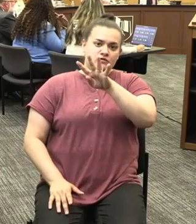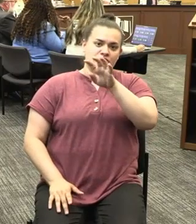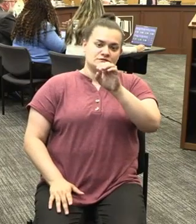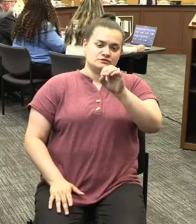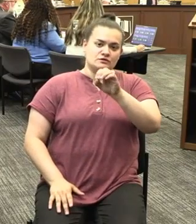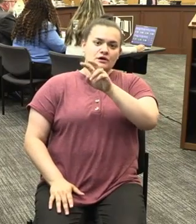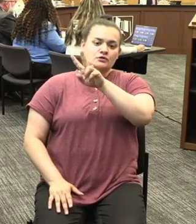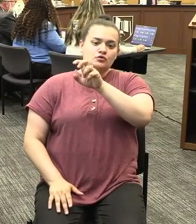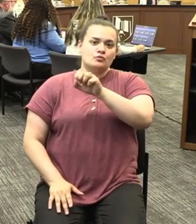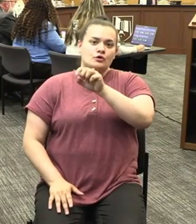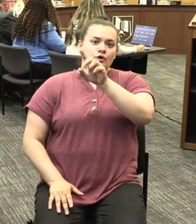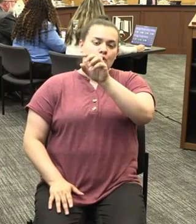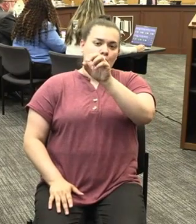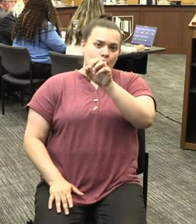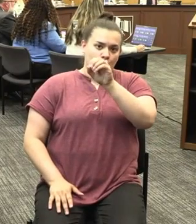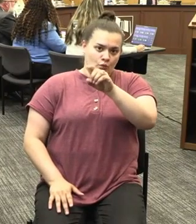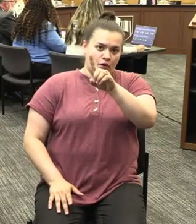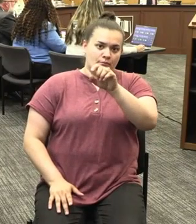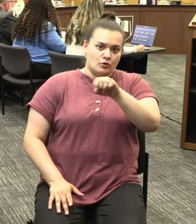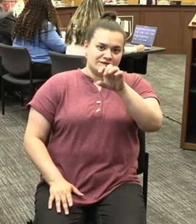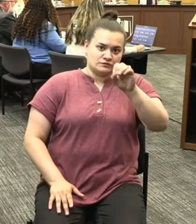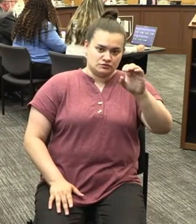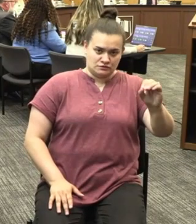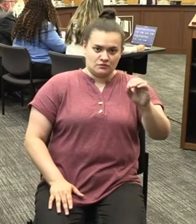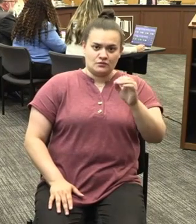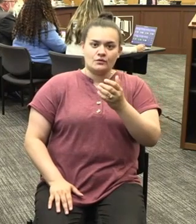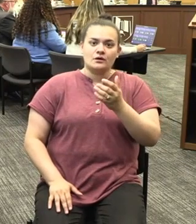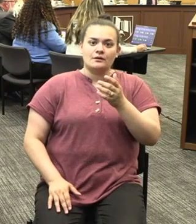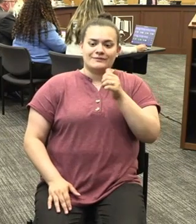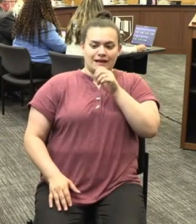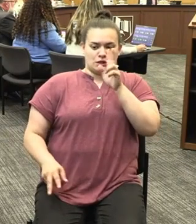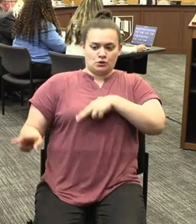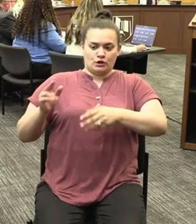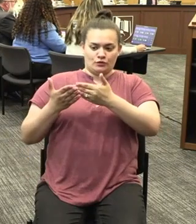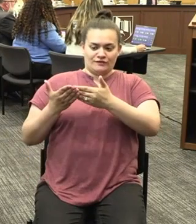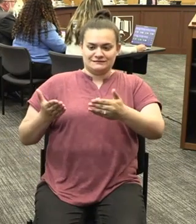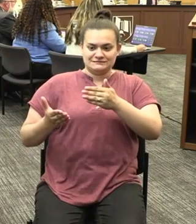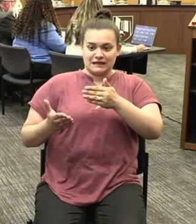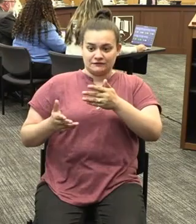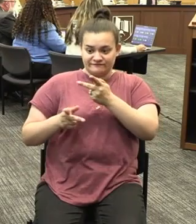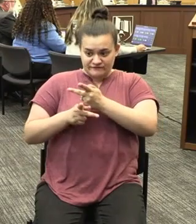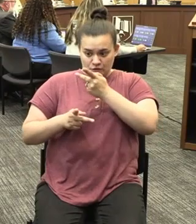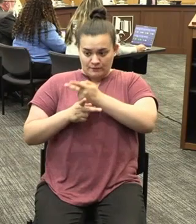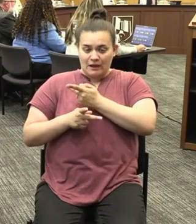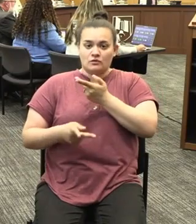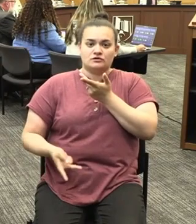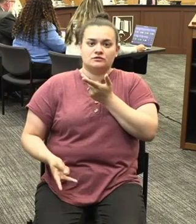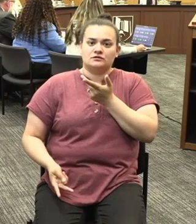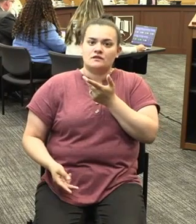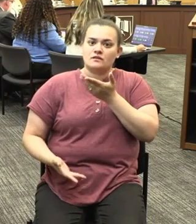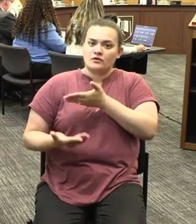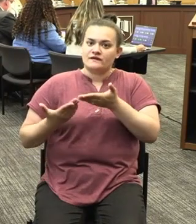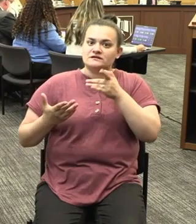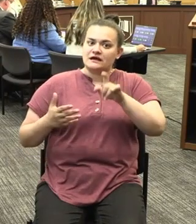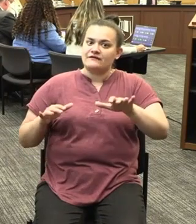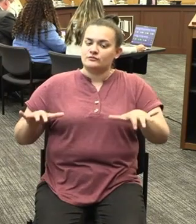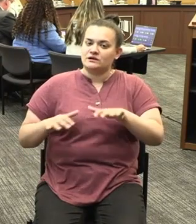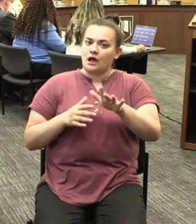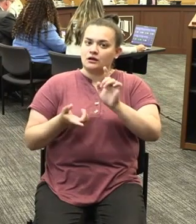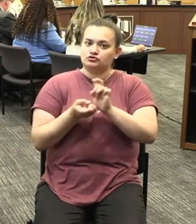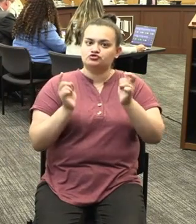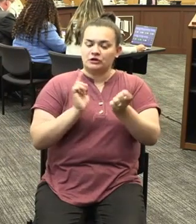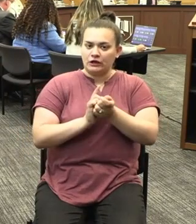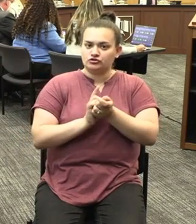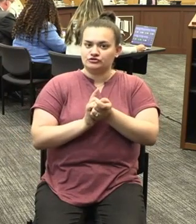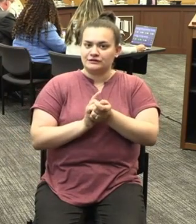and 2.01.10 by not looking at these things and dealing with them. And there are things that need to be done and changed.